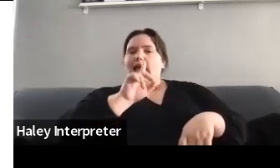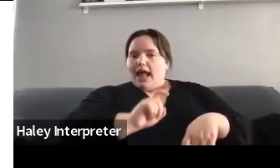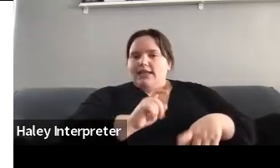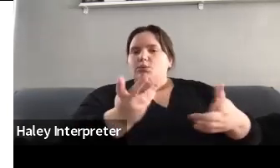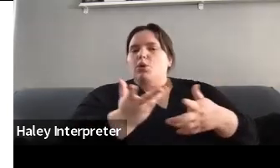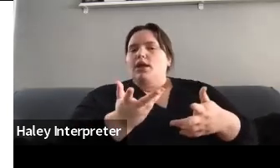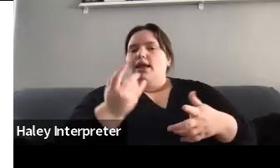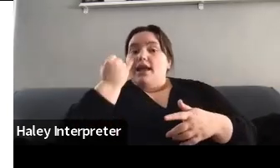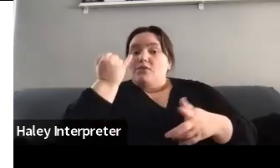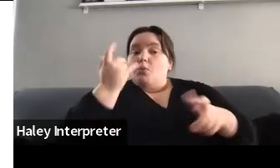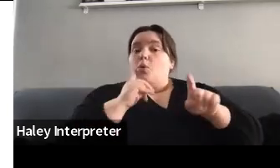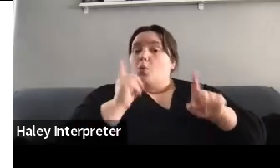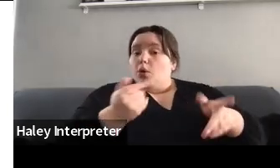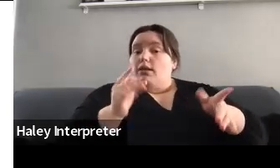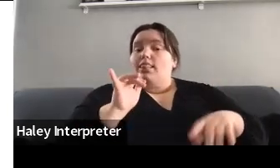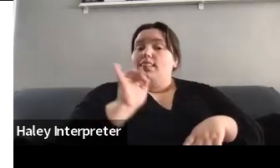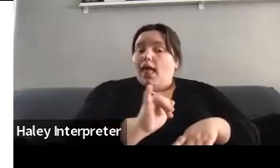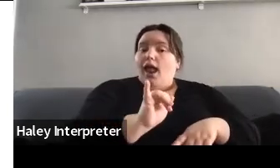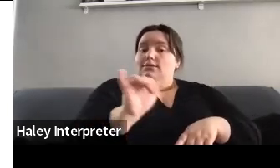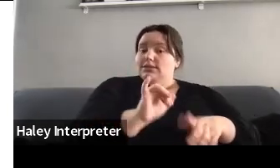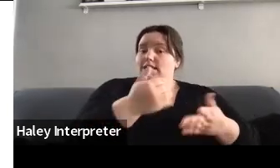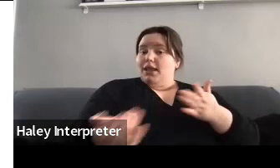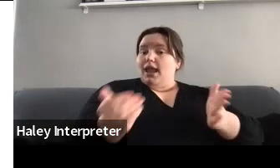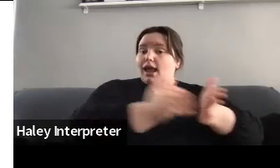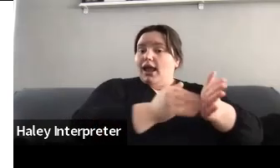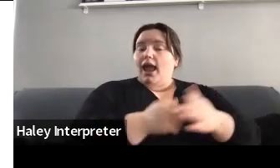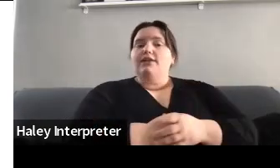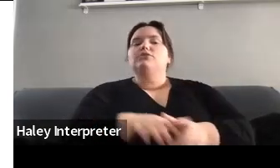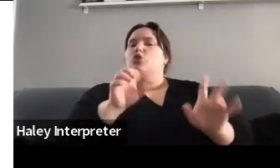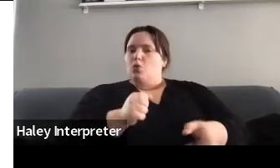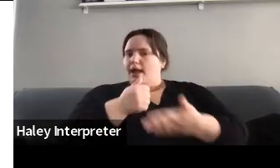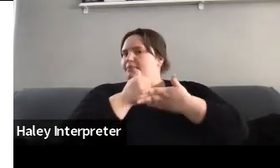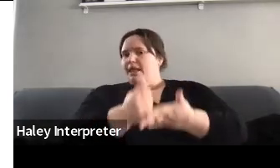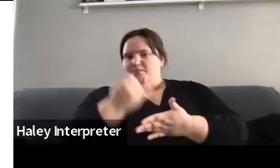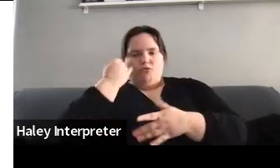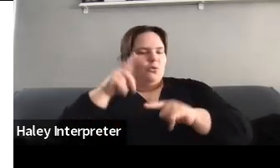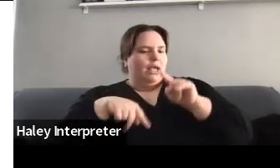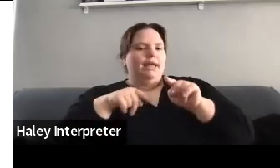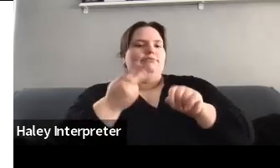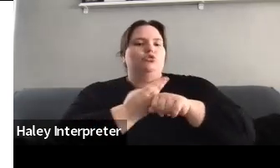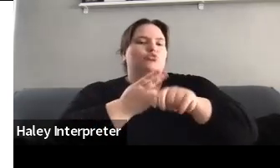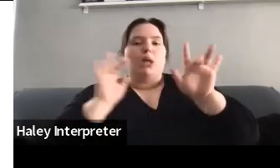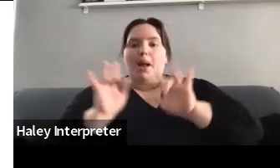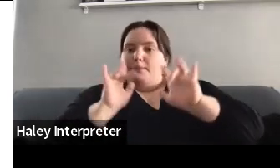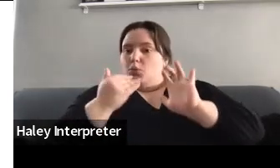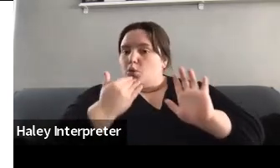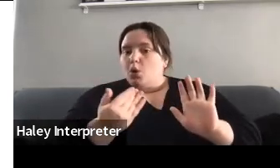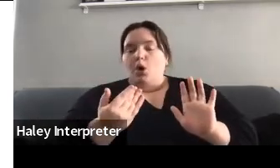again. So some of those things can be really helpful if you're unable to use the computer well, or are just looking